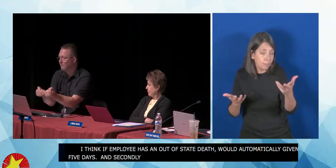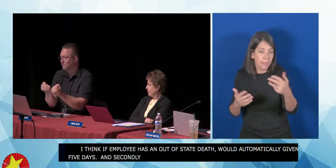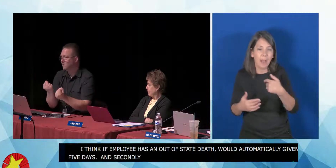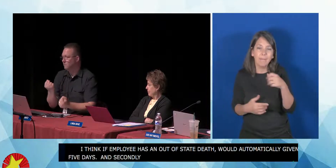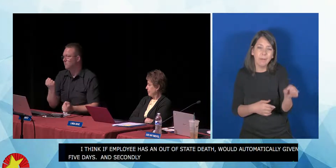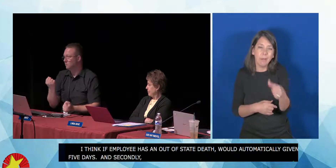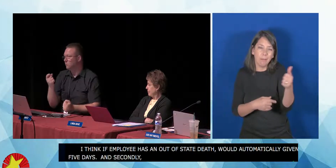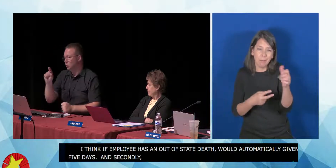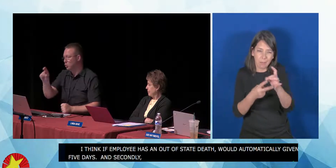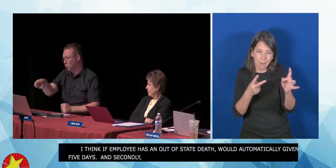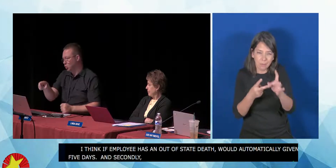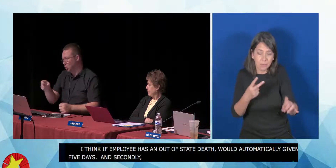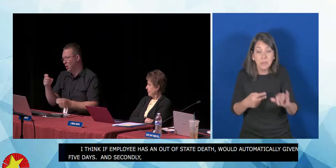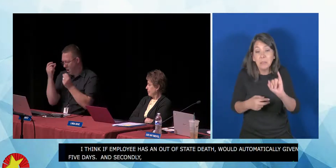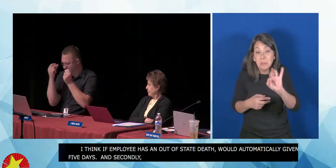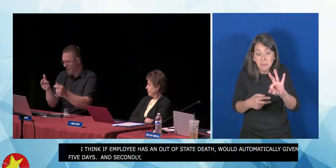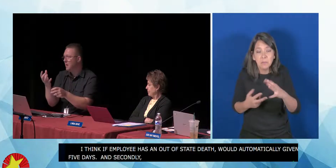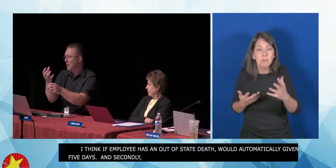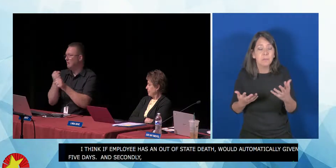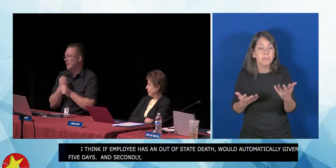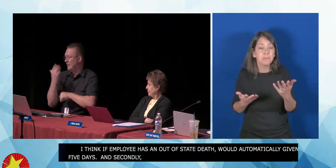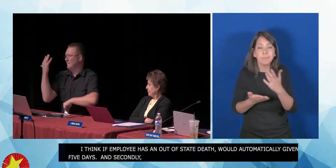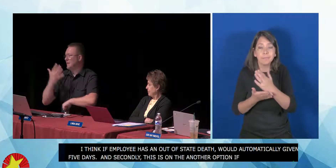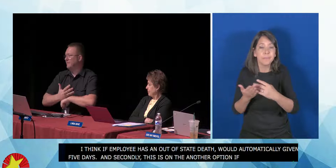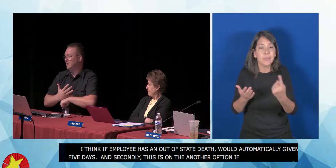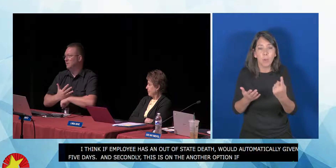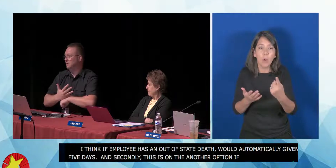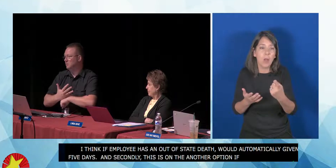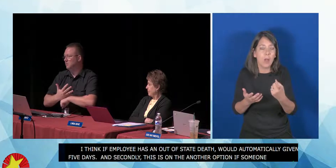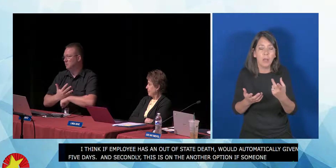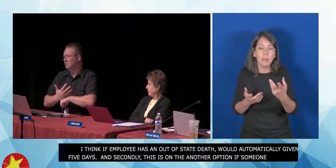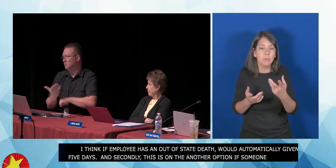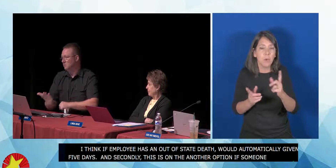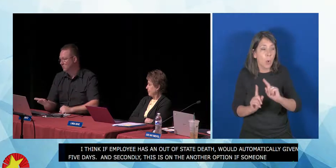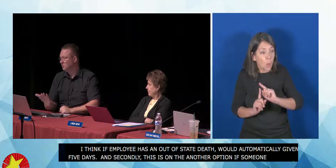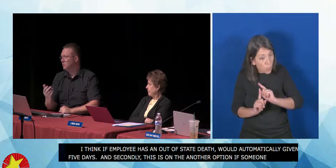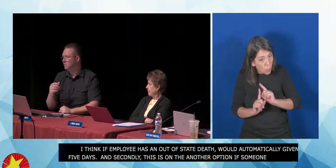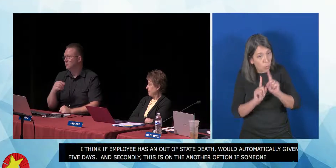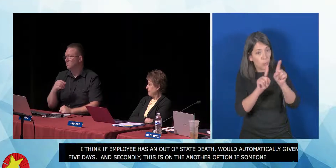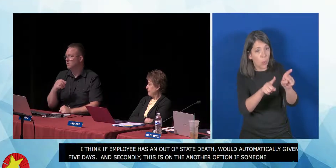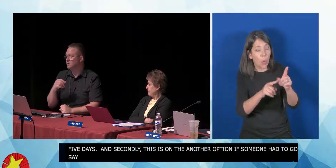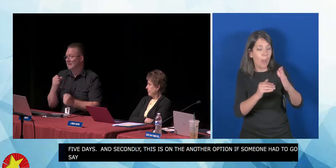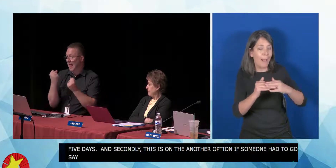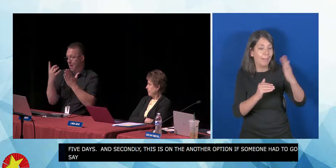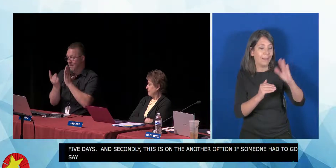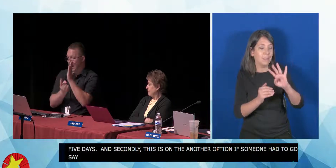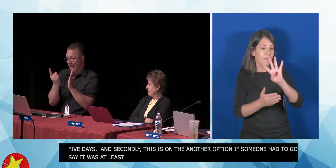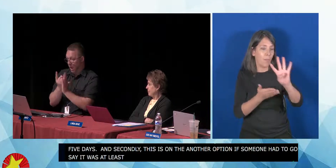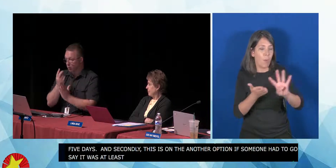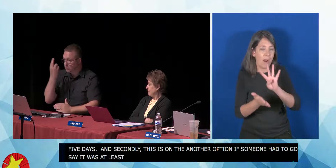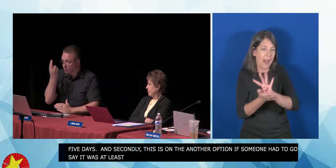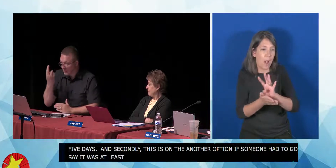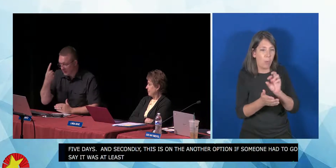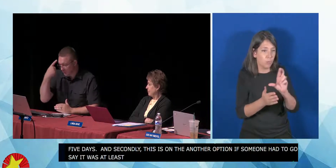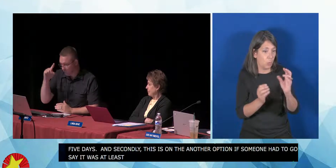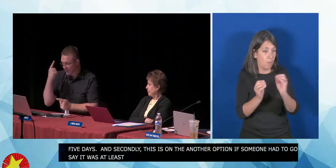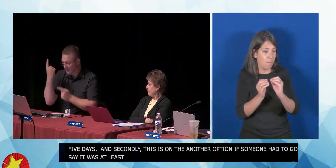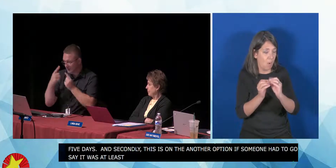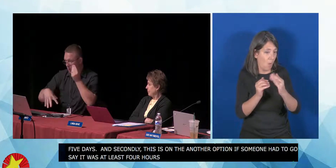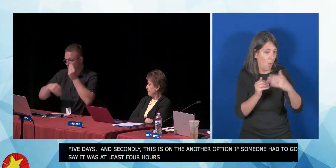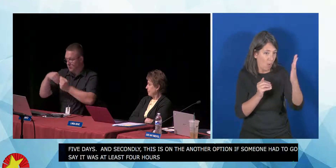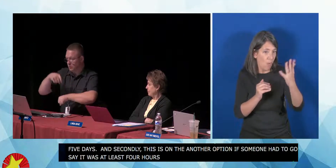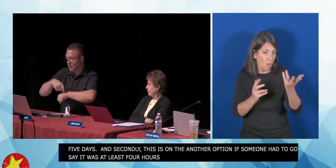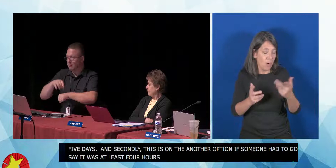option. If someone had to go somewhere, and let's say it was at least 4 hours or further away, then they would automatically